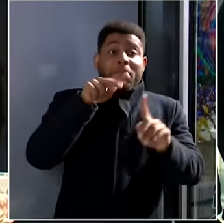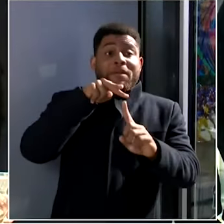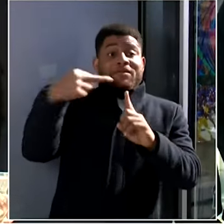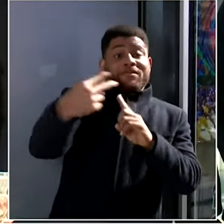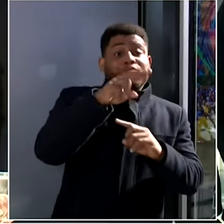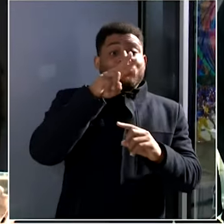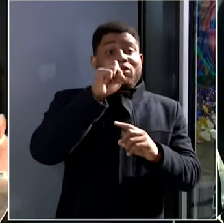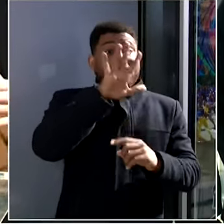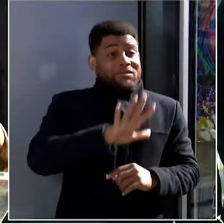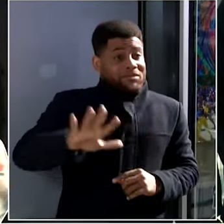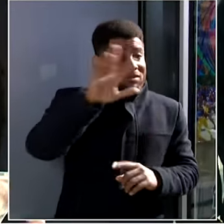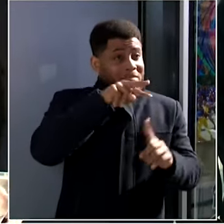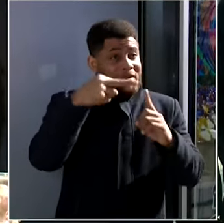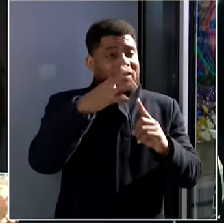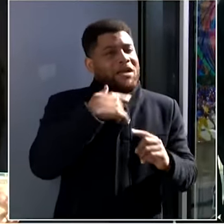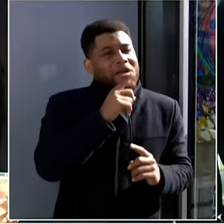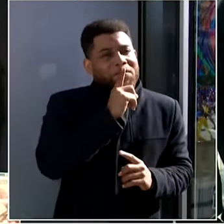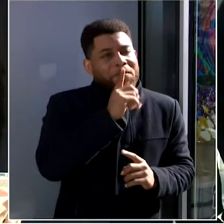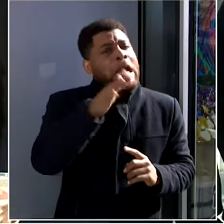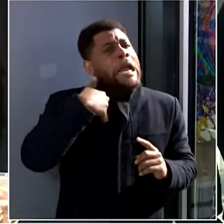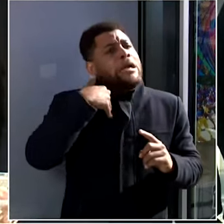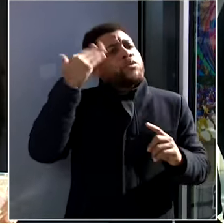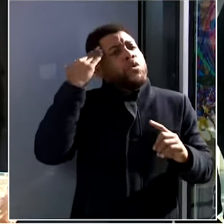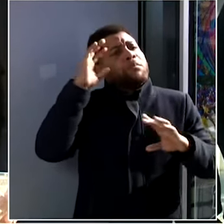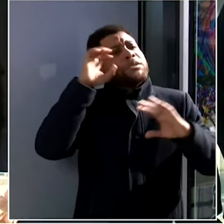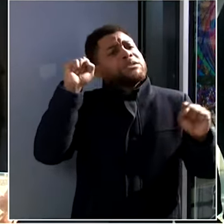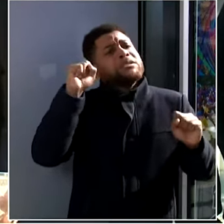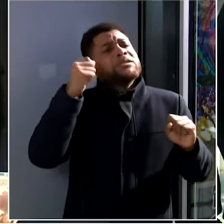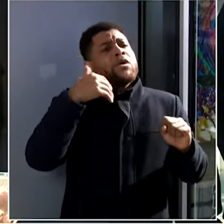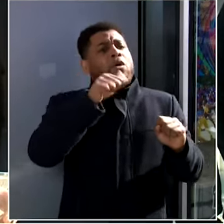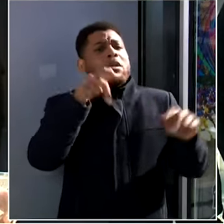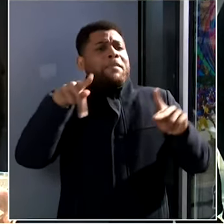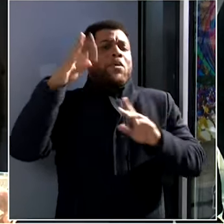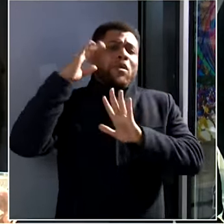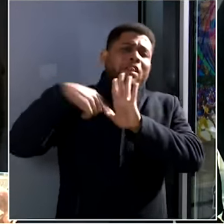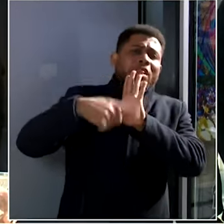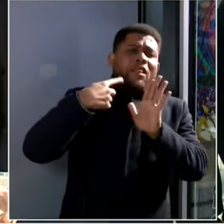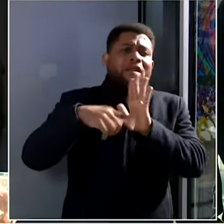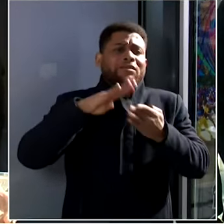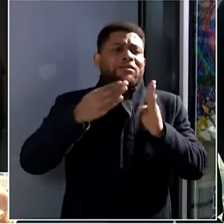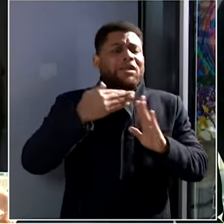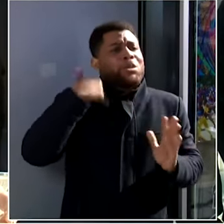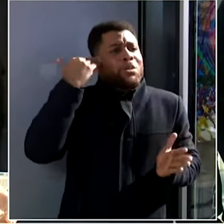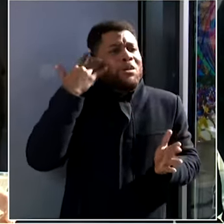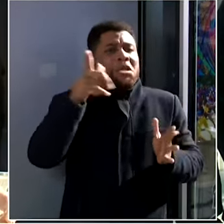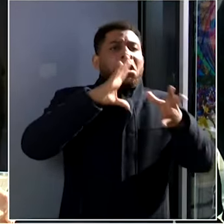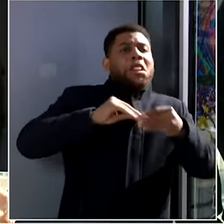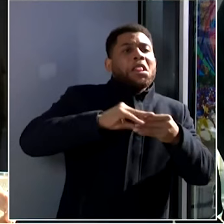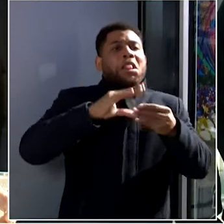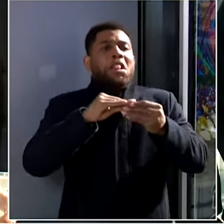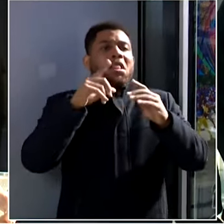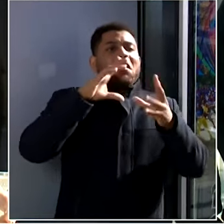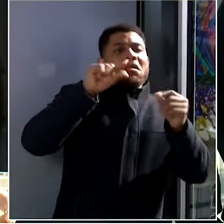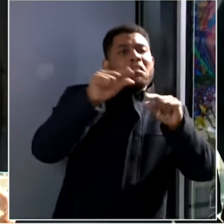president and others who are interested in attacking American cities will promote. And again, I think it's kind of disgusting to